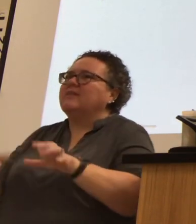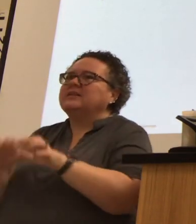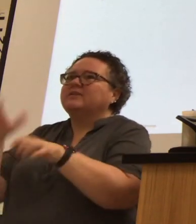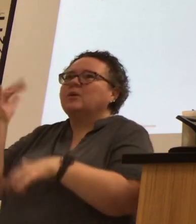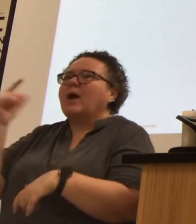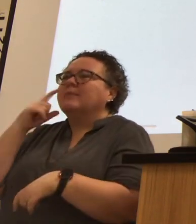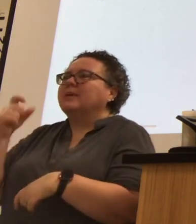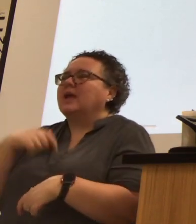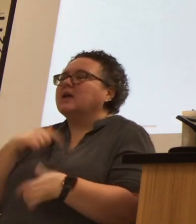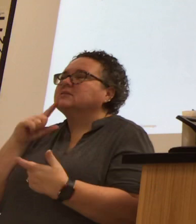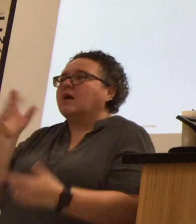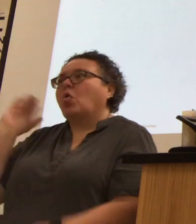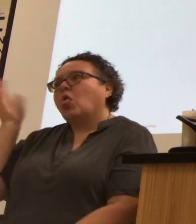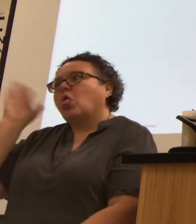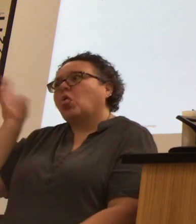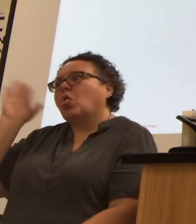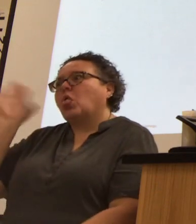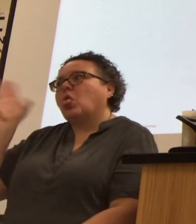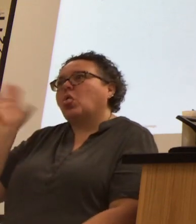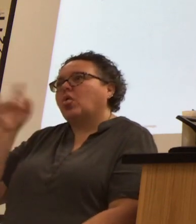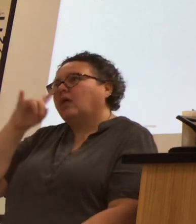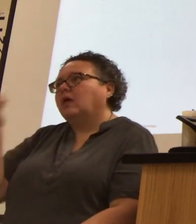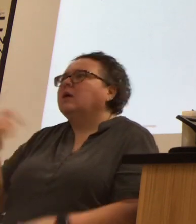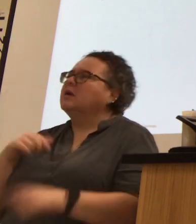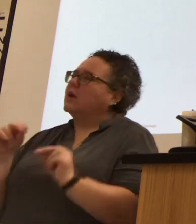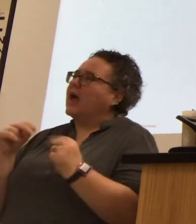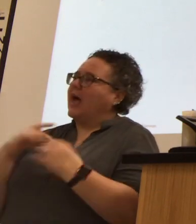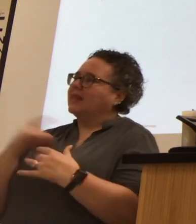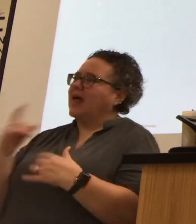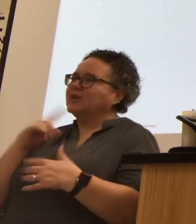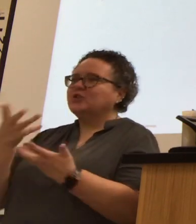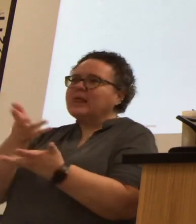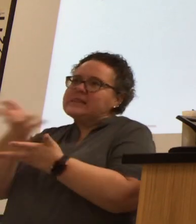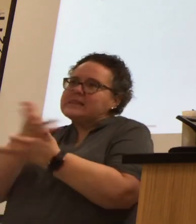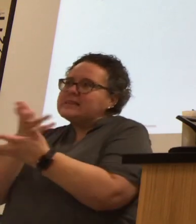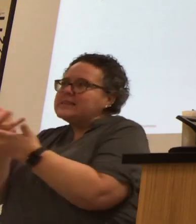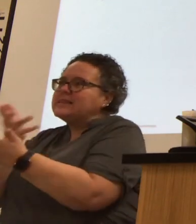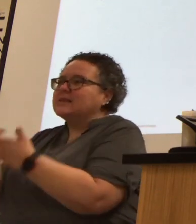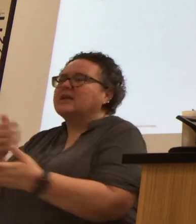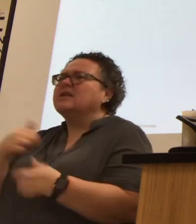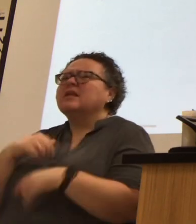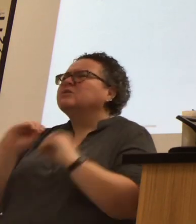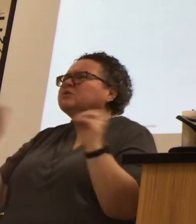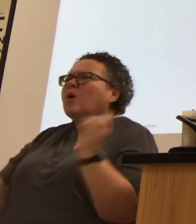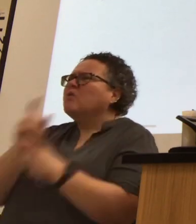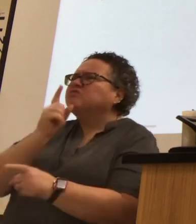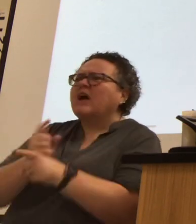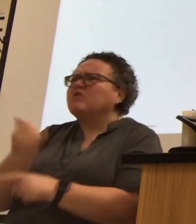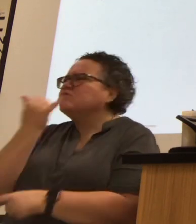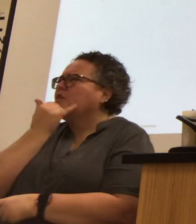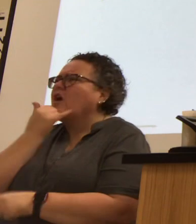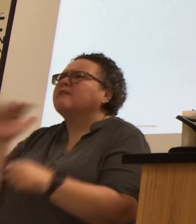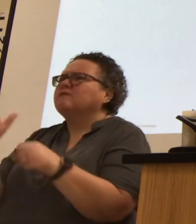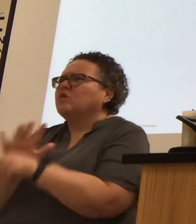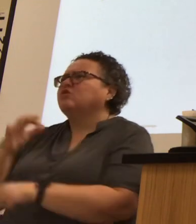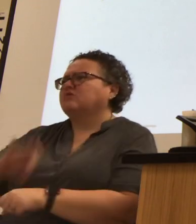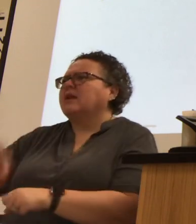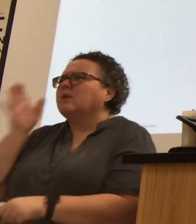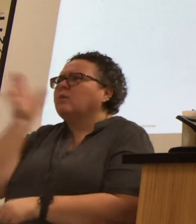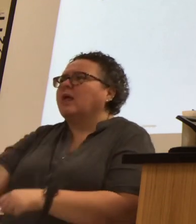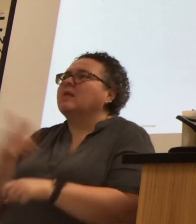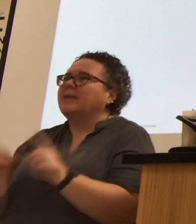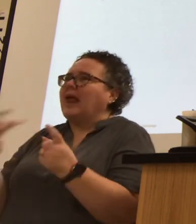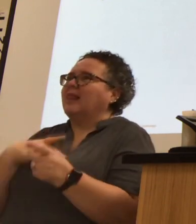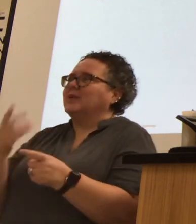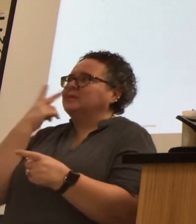check for your understanding as we move along. There's no right or wrong here. I just look to see you answered all the questions. You'll get full credit. Okay. What I like to tell students